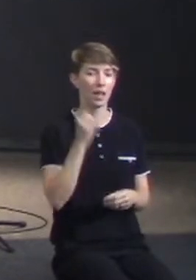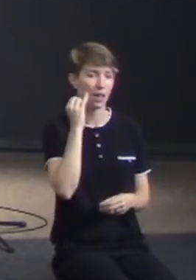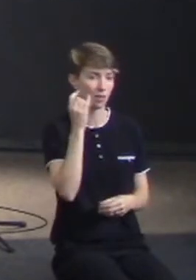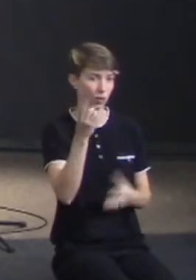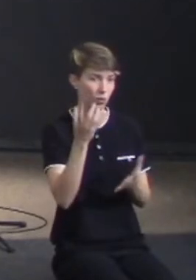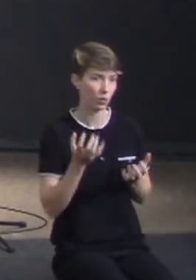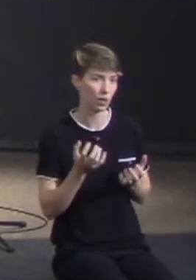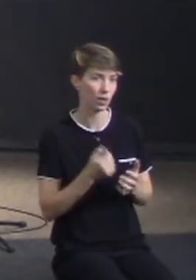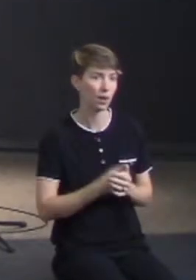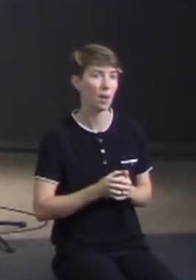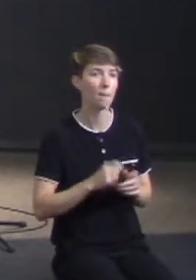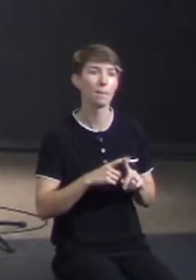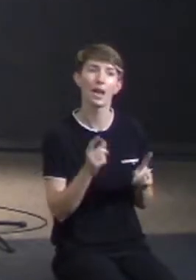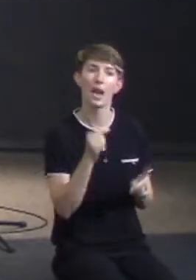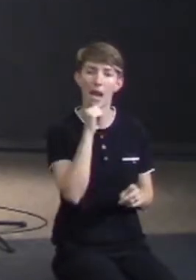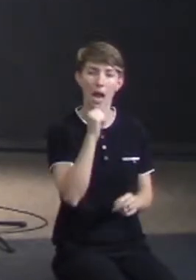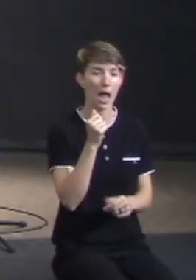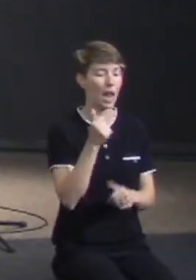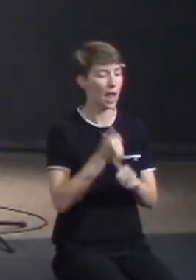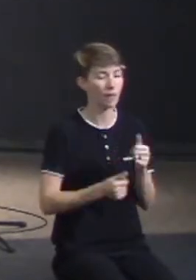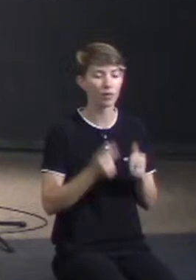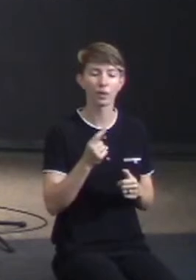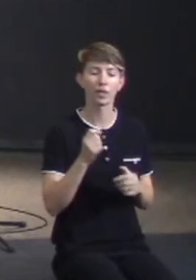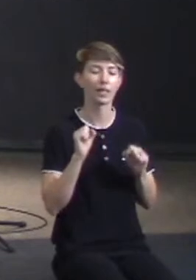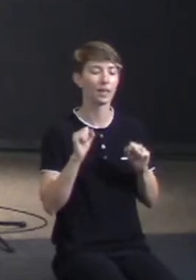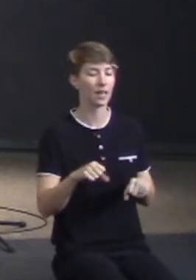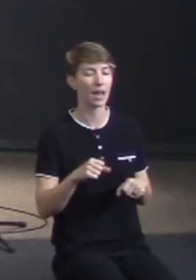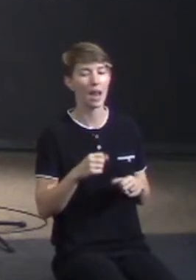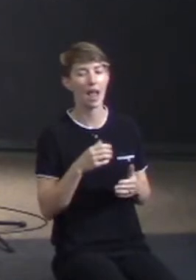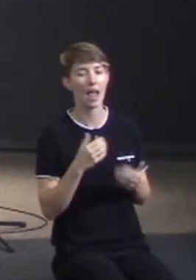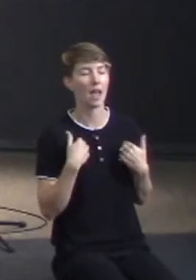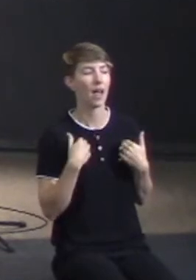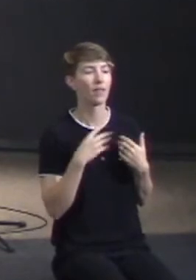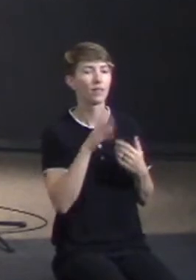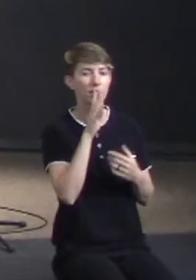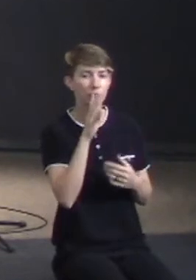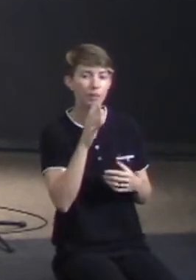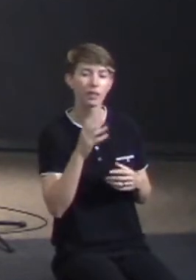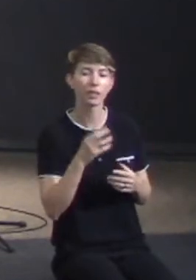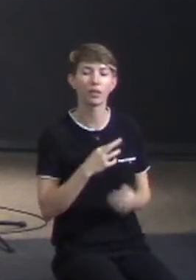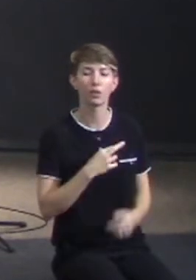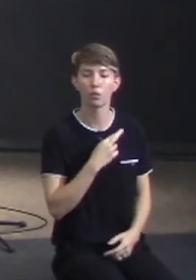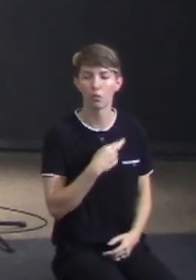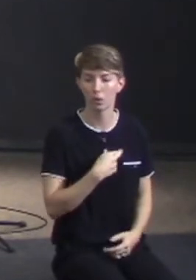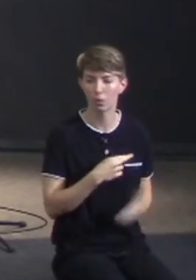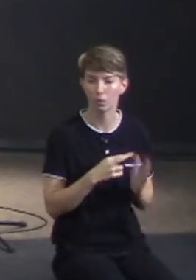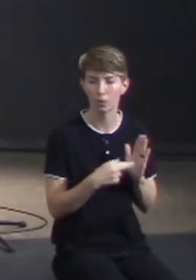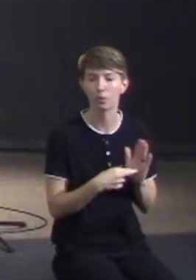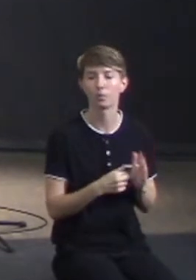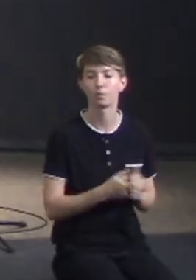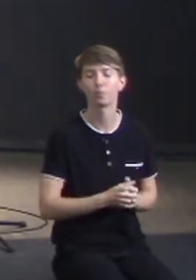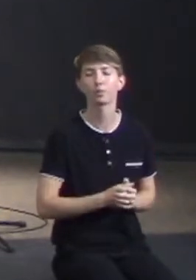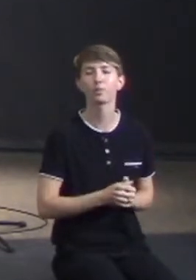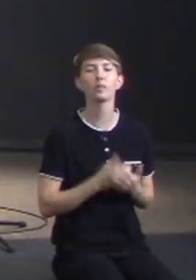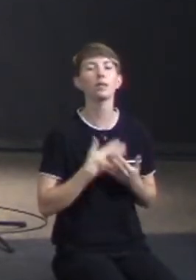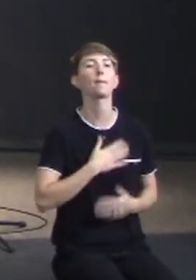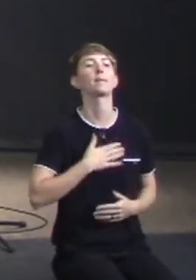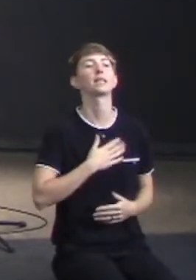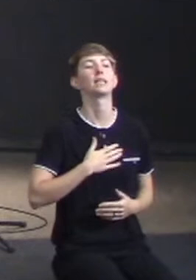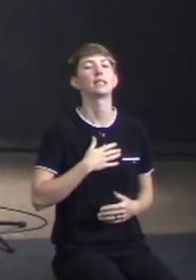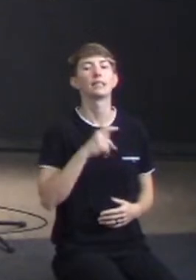you better come with your A game on. We need you guys, but Please, teens and preteens,